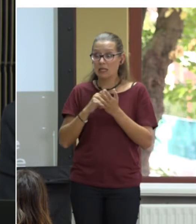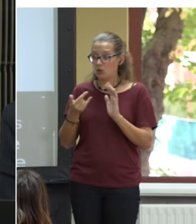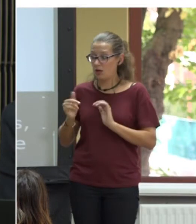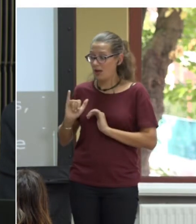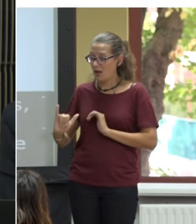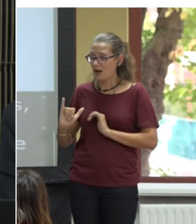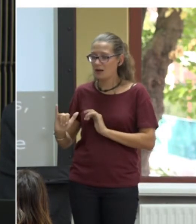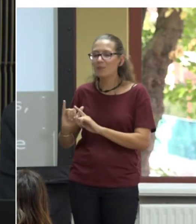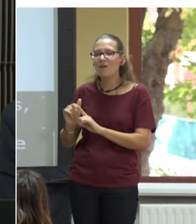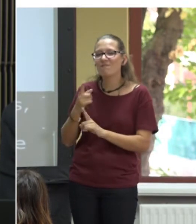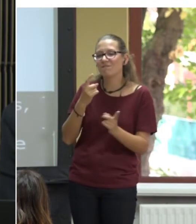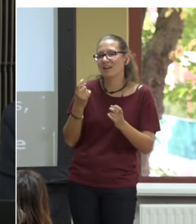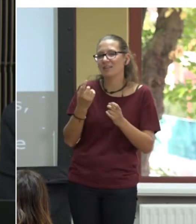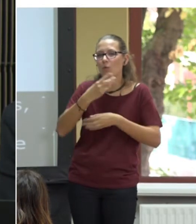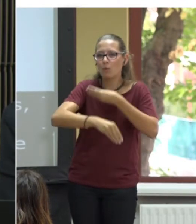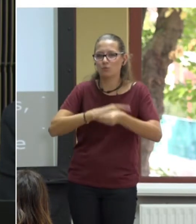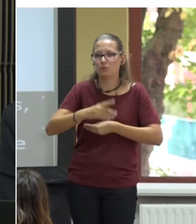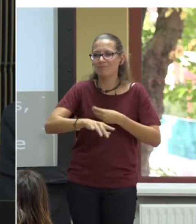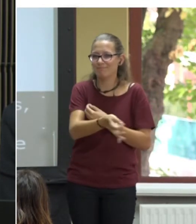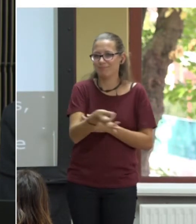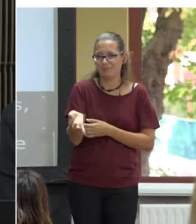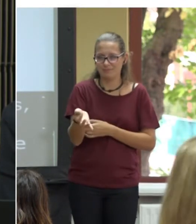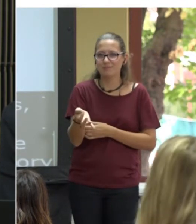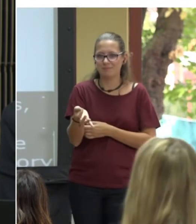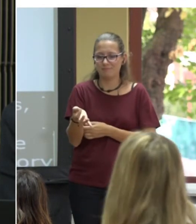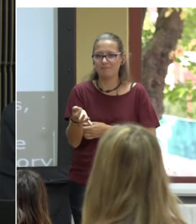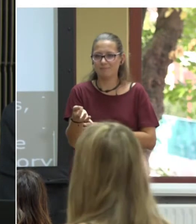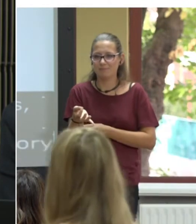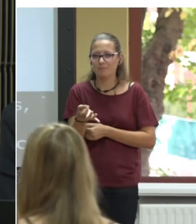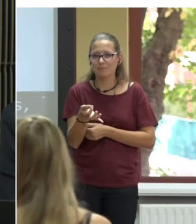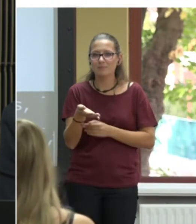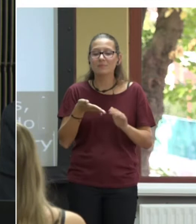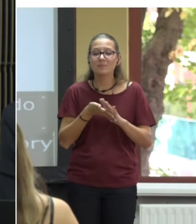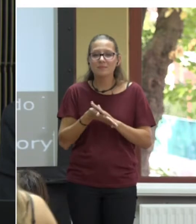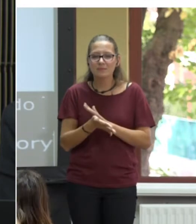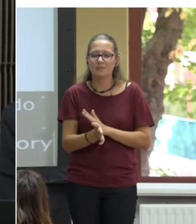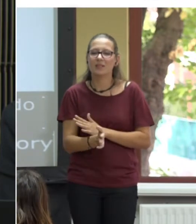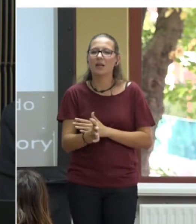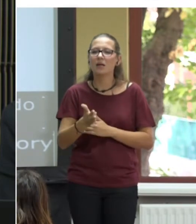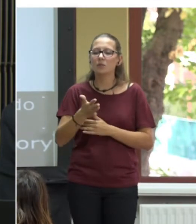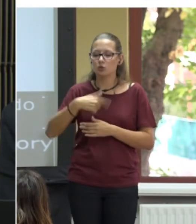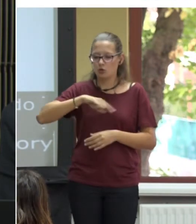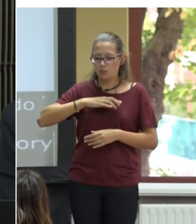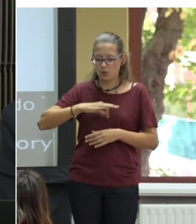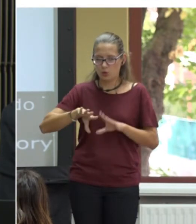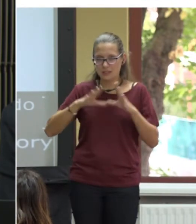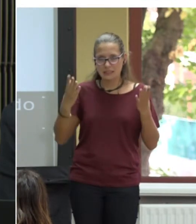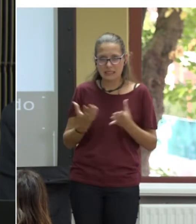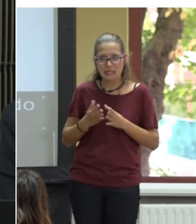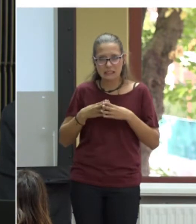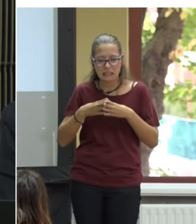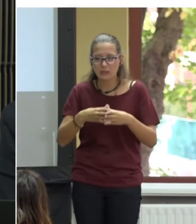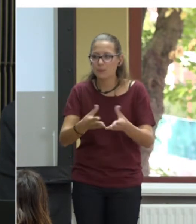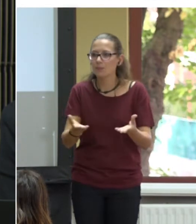sensory devices currently. So what does that mean? We can navigate, but currently